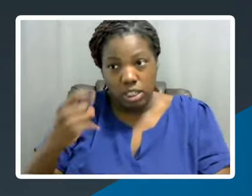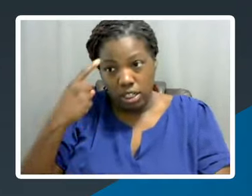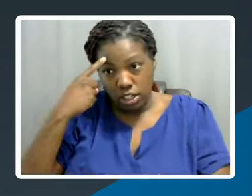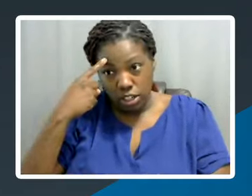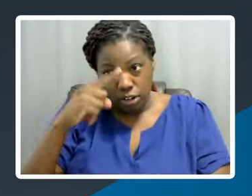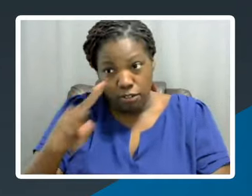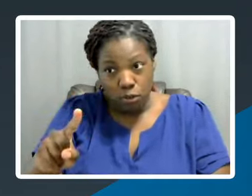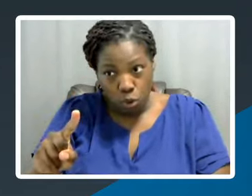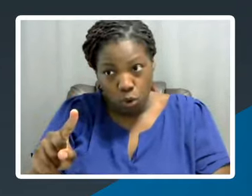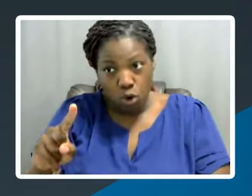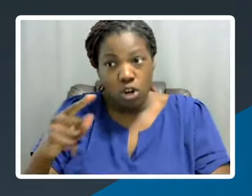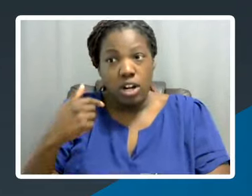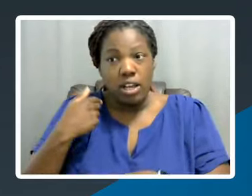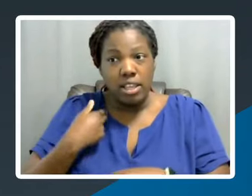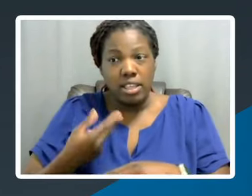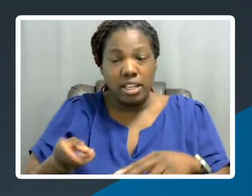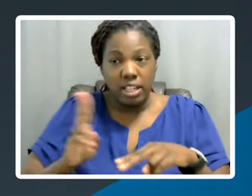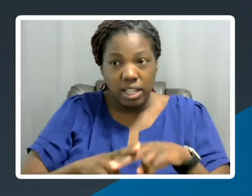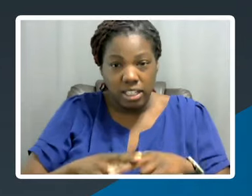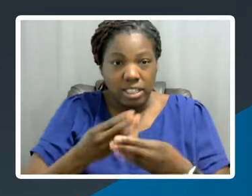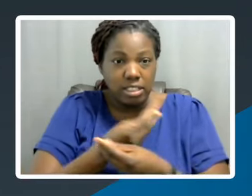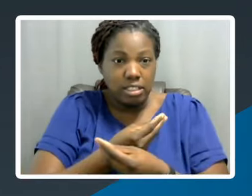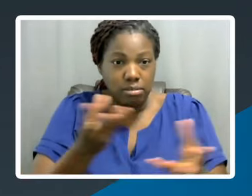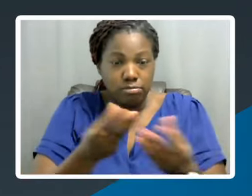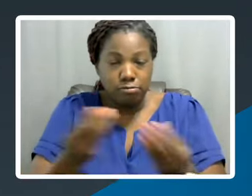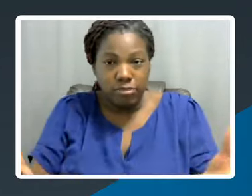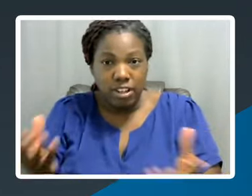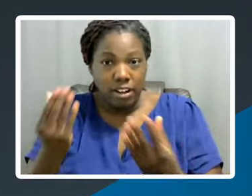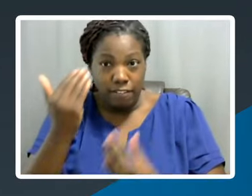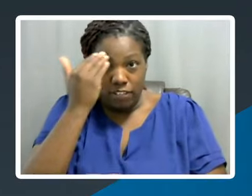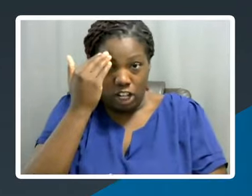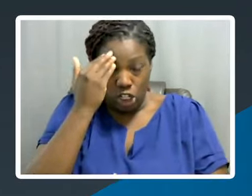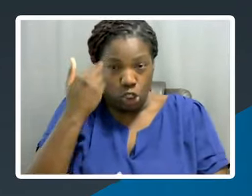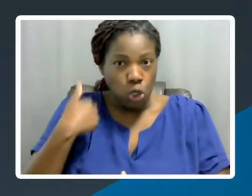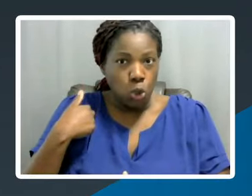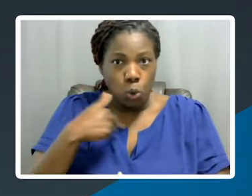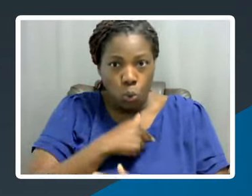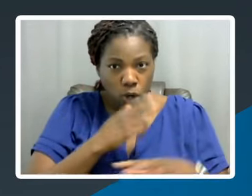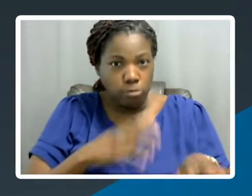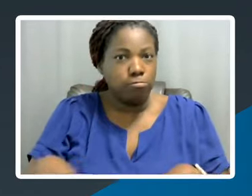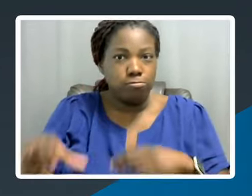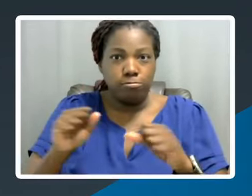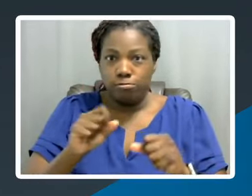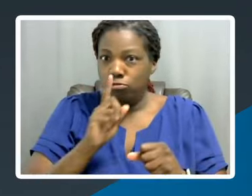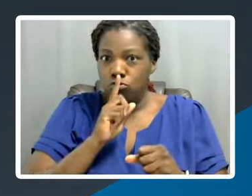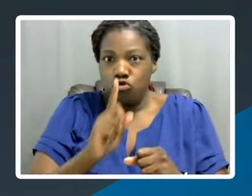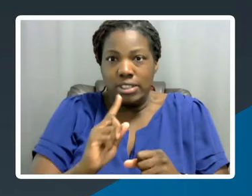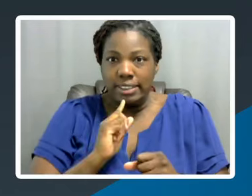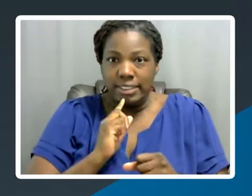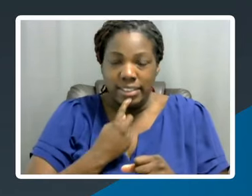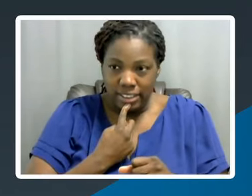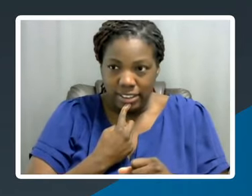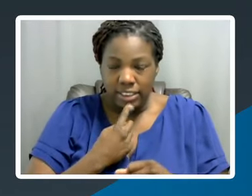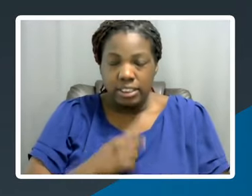and the diffusion of knowledge. And we have taken that charge, that mission, very seriously. We could go to the next